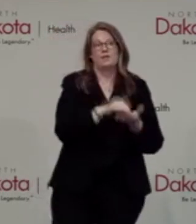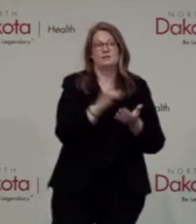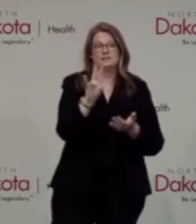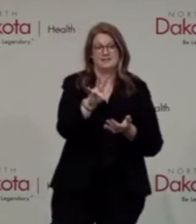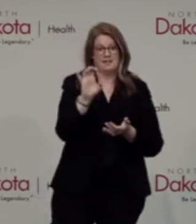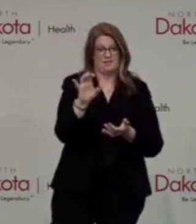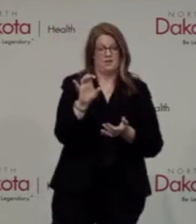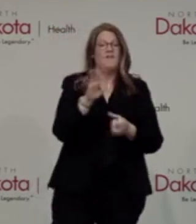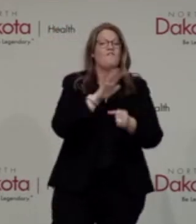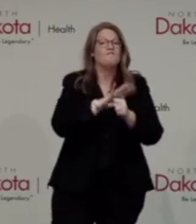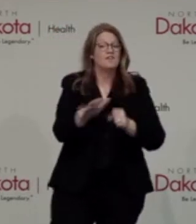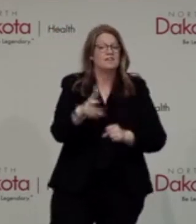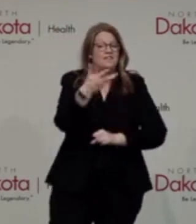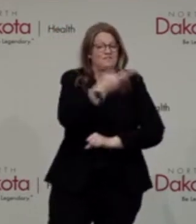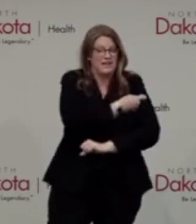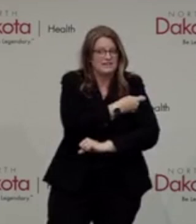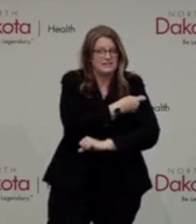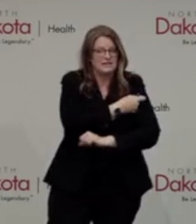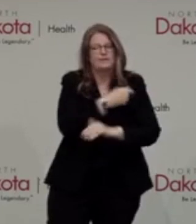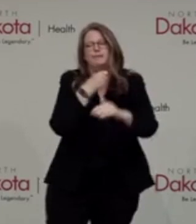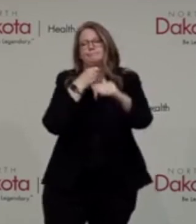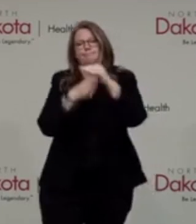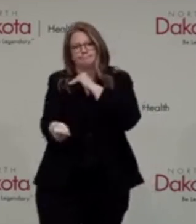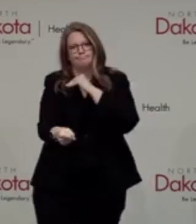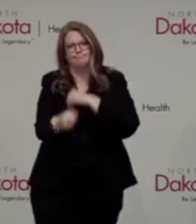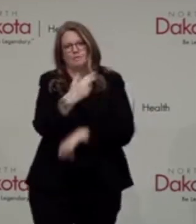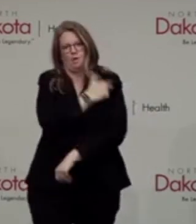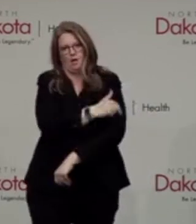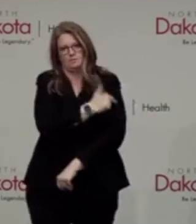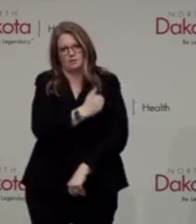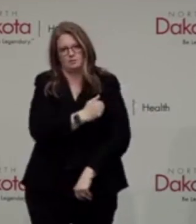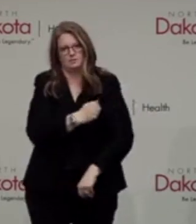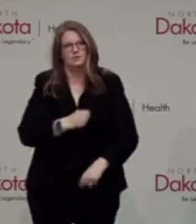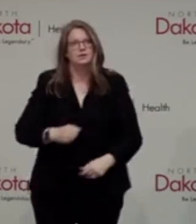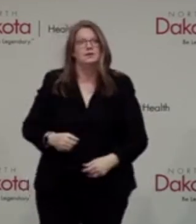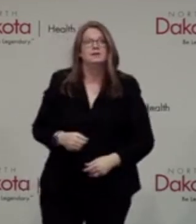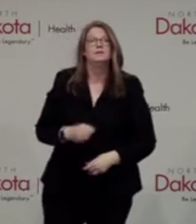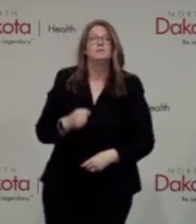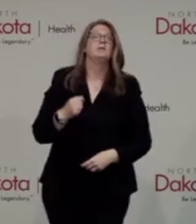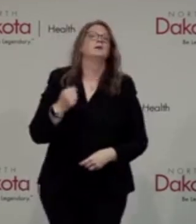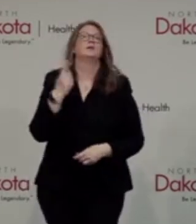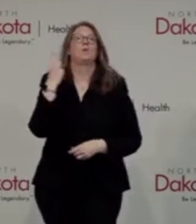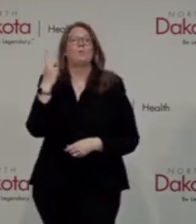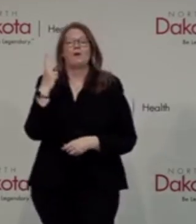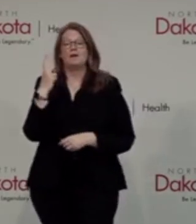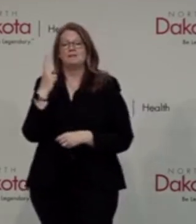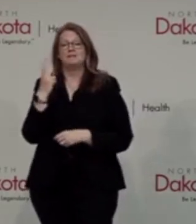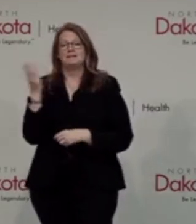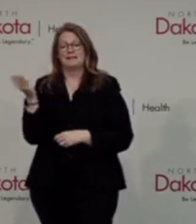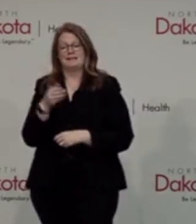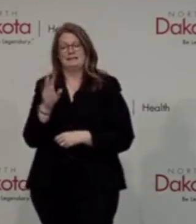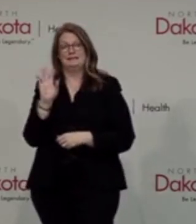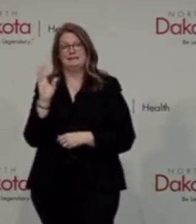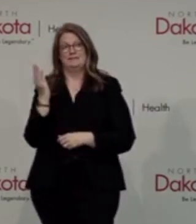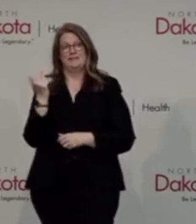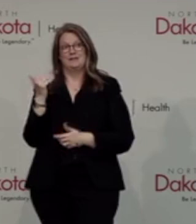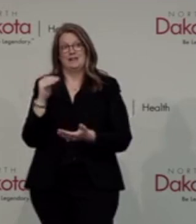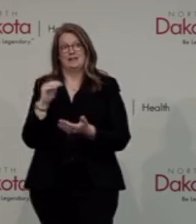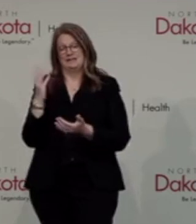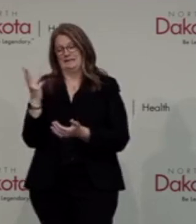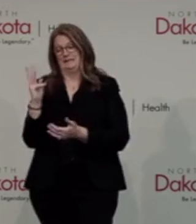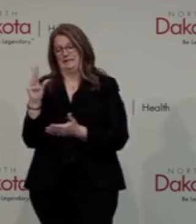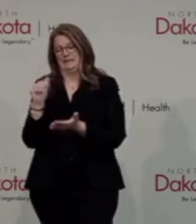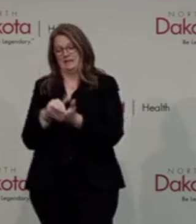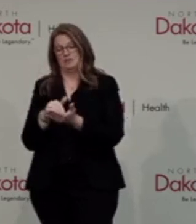vaccinated citizens have been hospitalized for COVID-19. Only 1 in nearly 16,000 vaccinated citizens